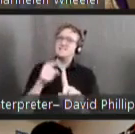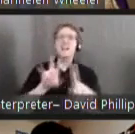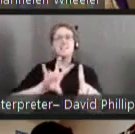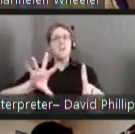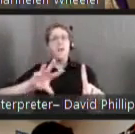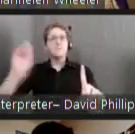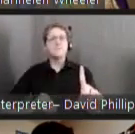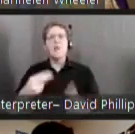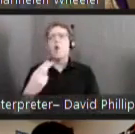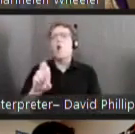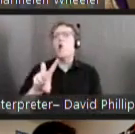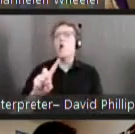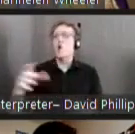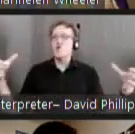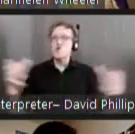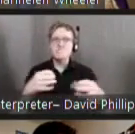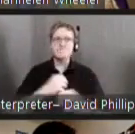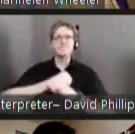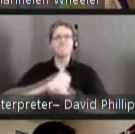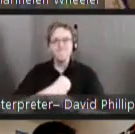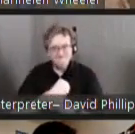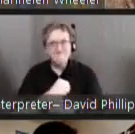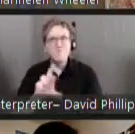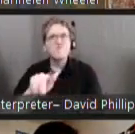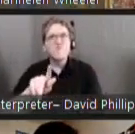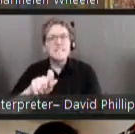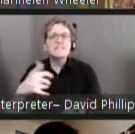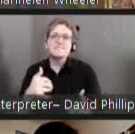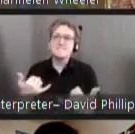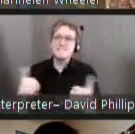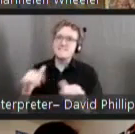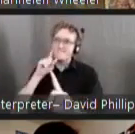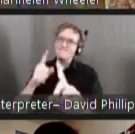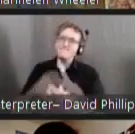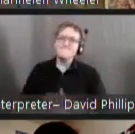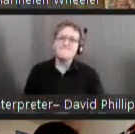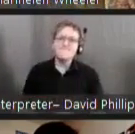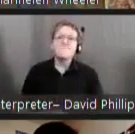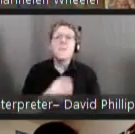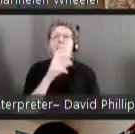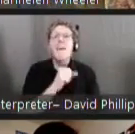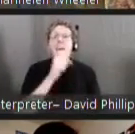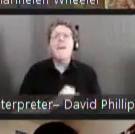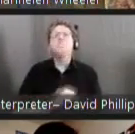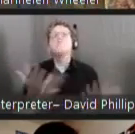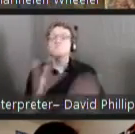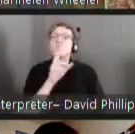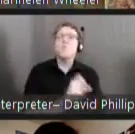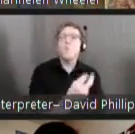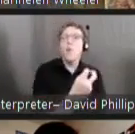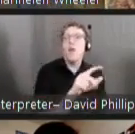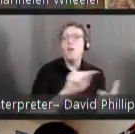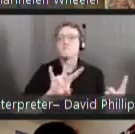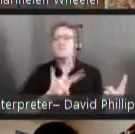rate. Based on age groups, obviously the 12 to 17-year-olds, it's a little bit more recent as far as